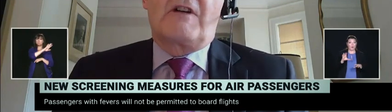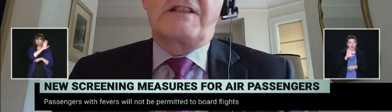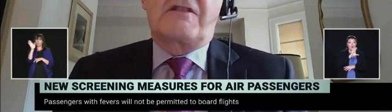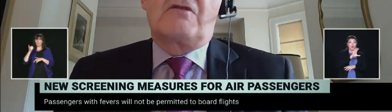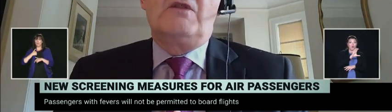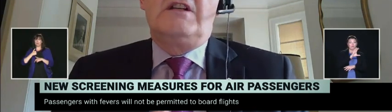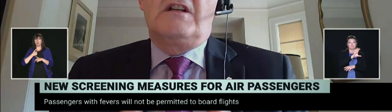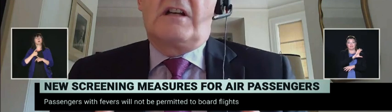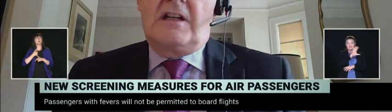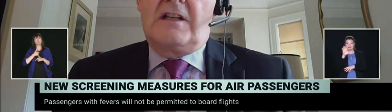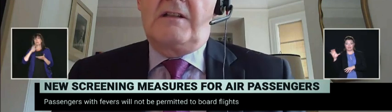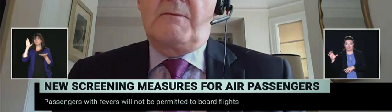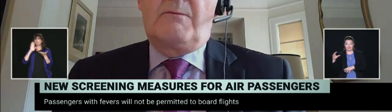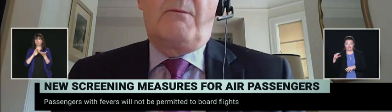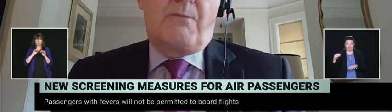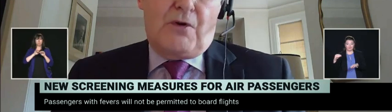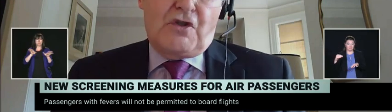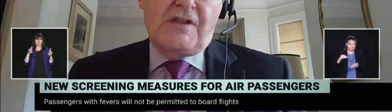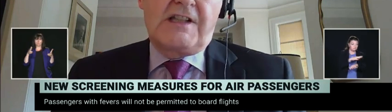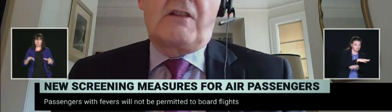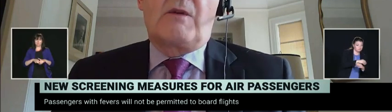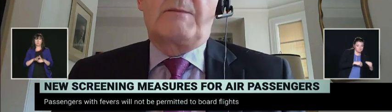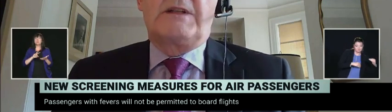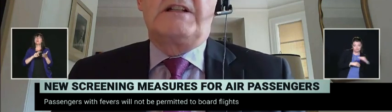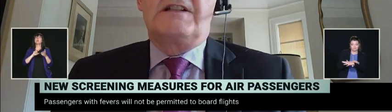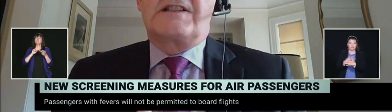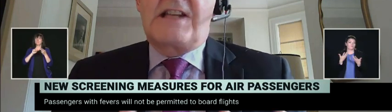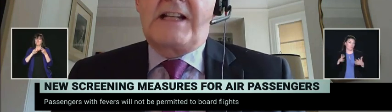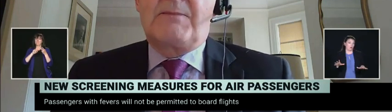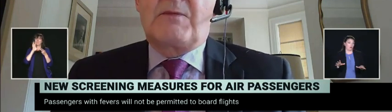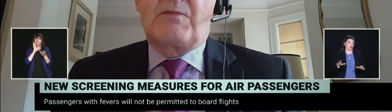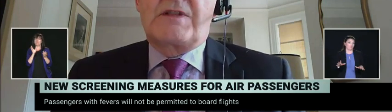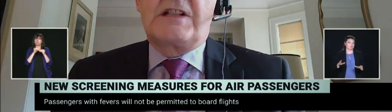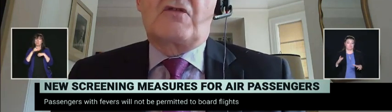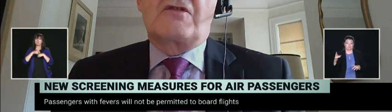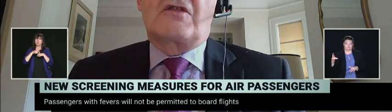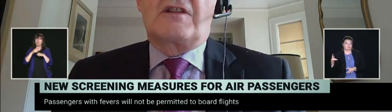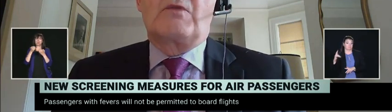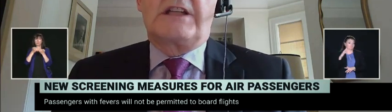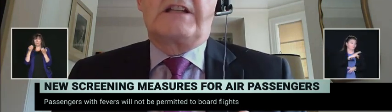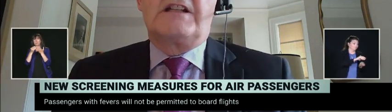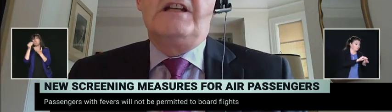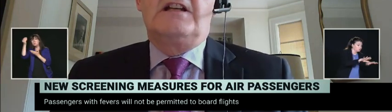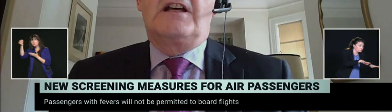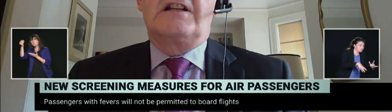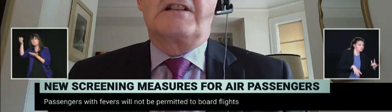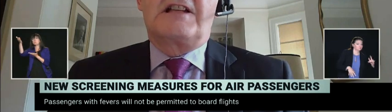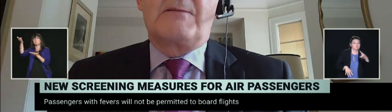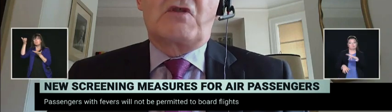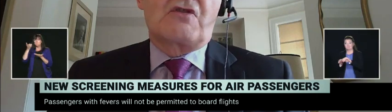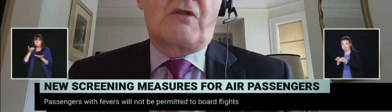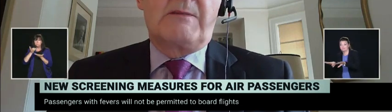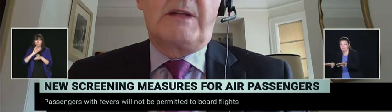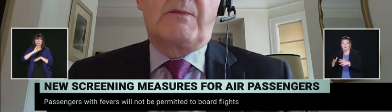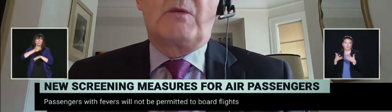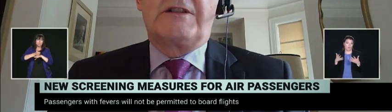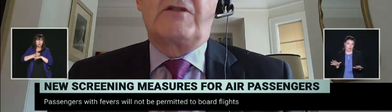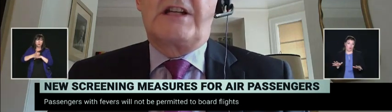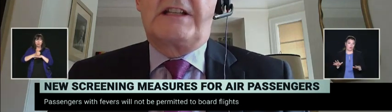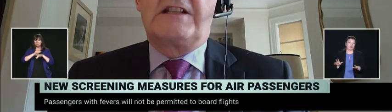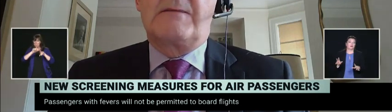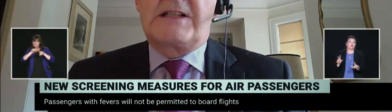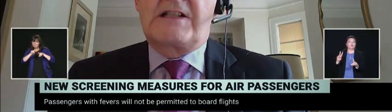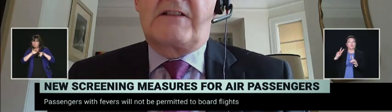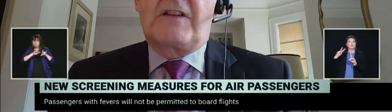longer for us to purchase the equipment, set up the procedures so that we can temperature screen people when